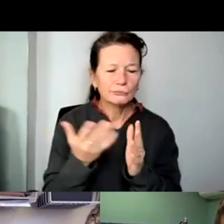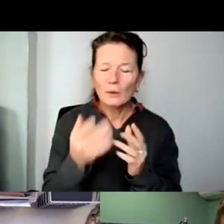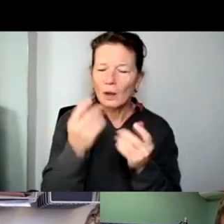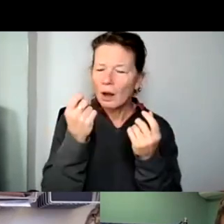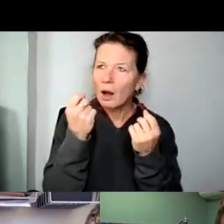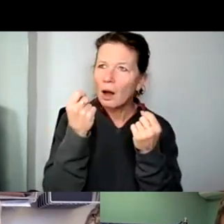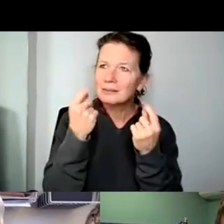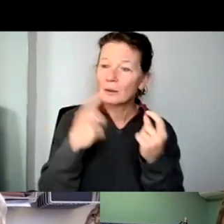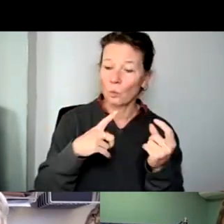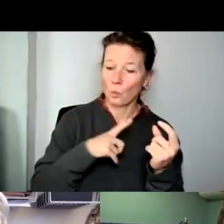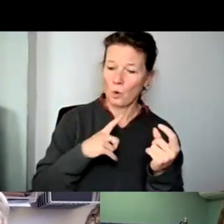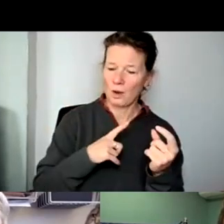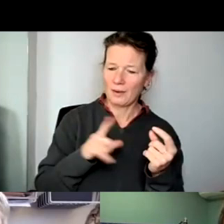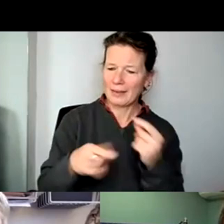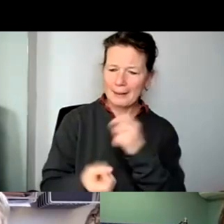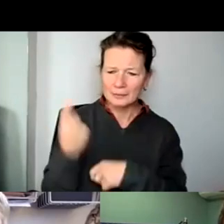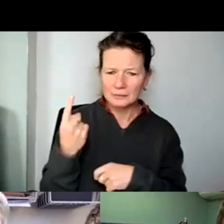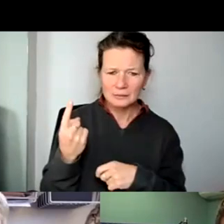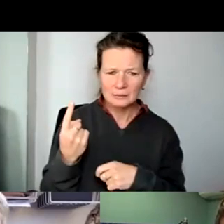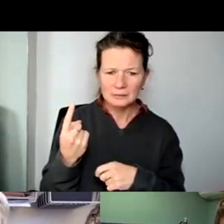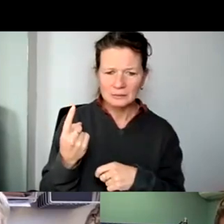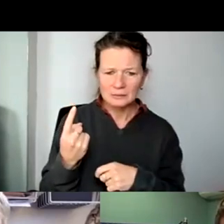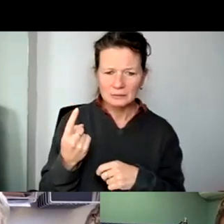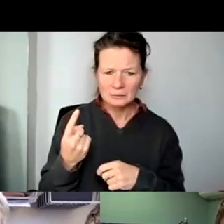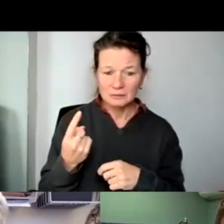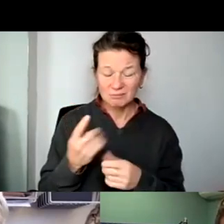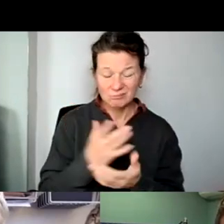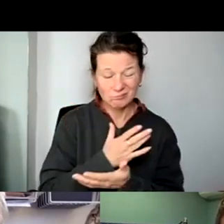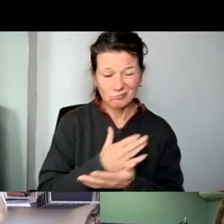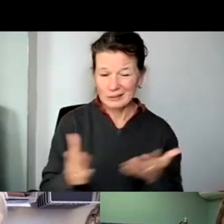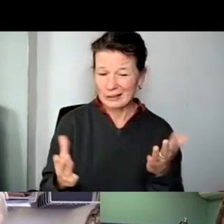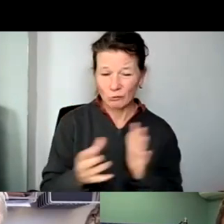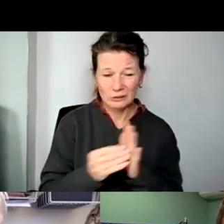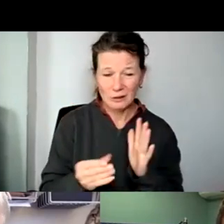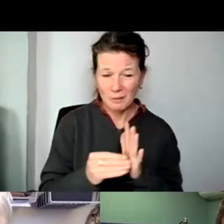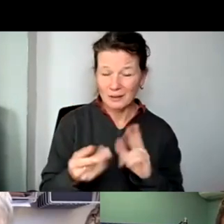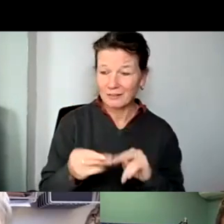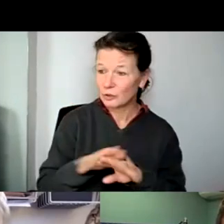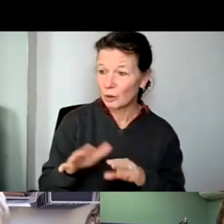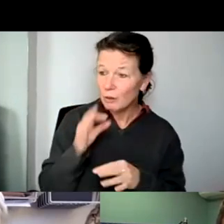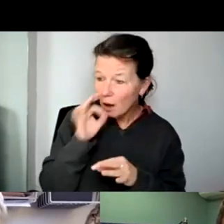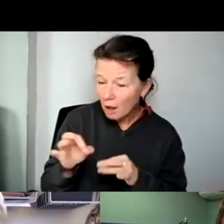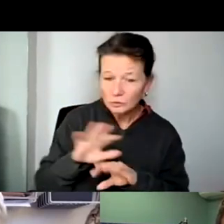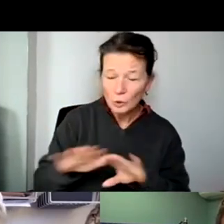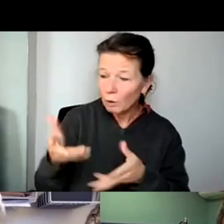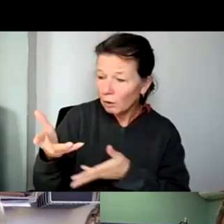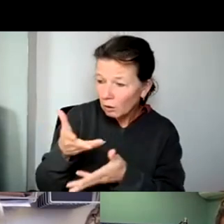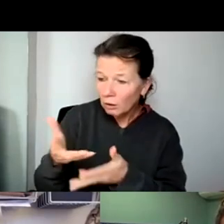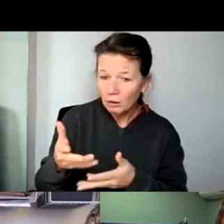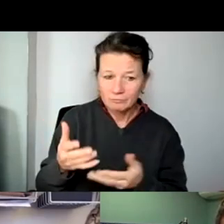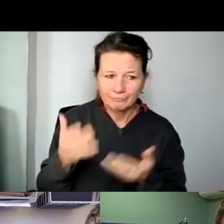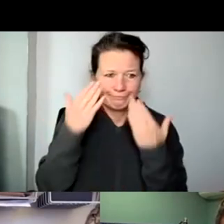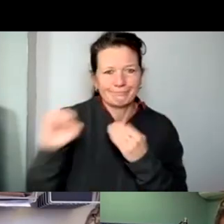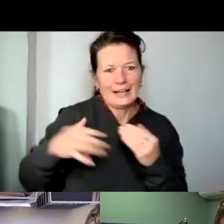understanding why that is the case, a clear demonstration of that. So I think they're very important in that sense. We